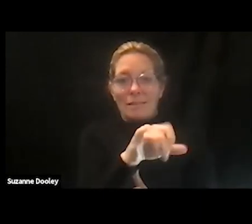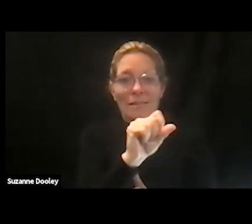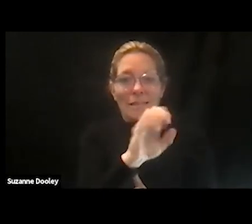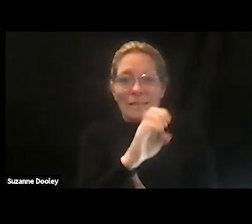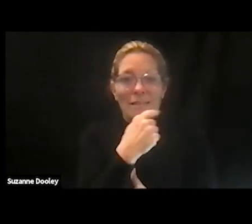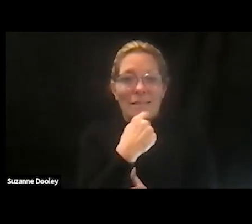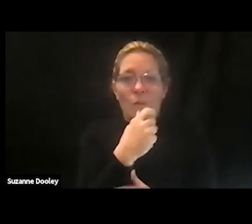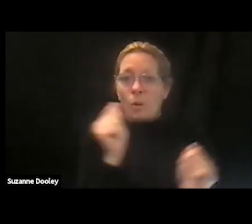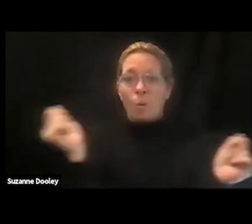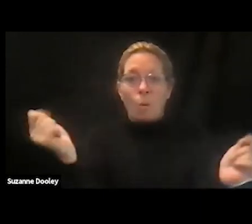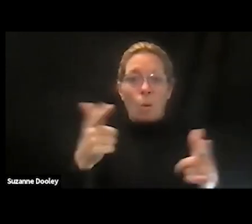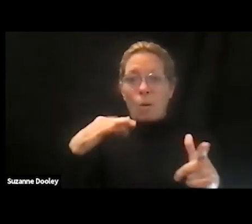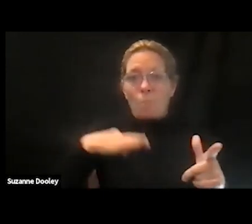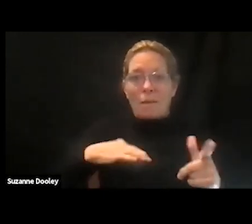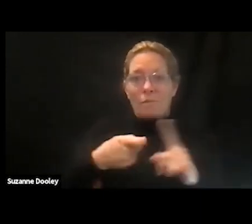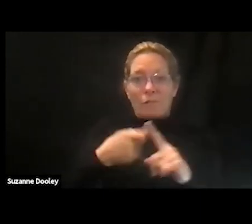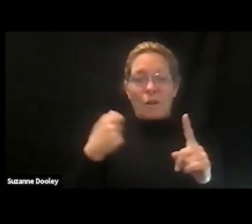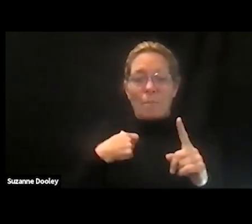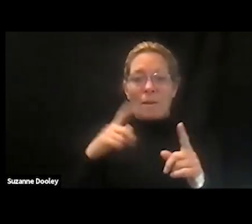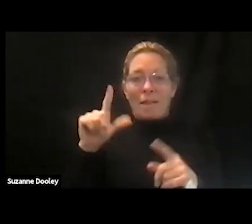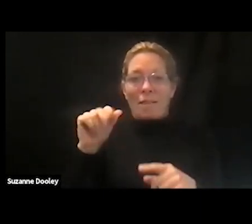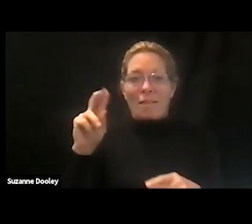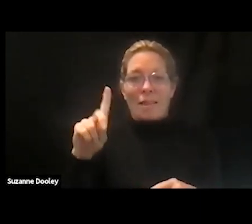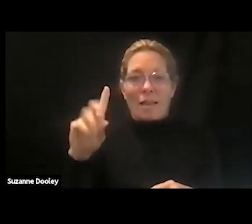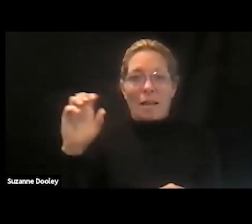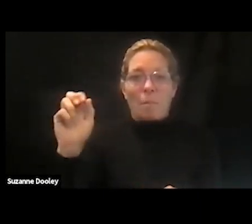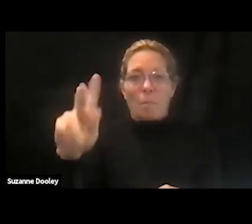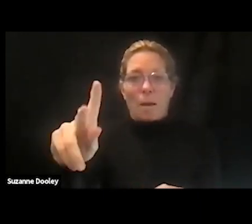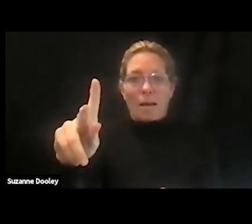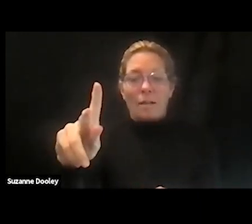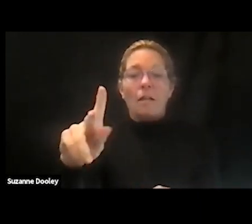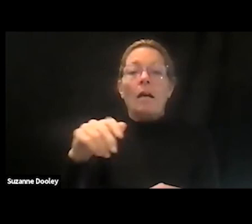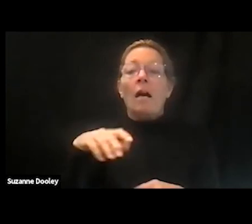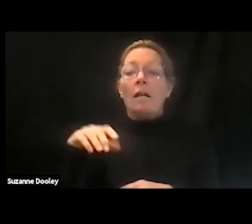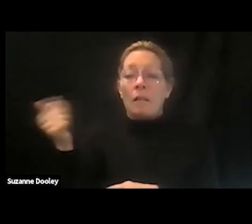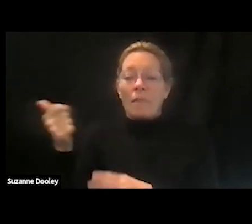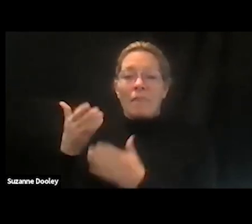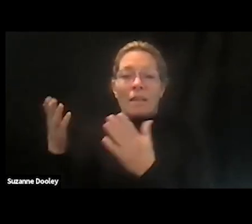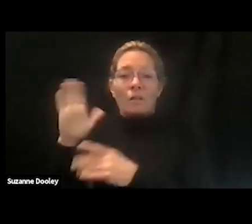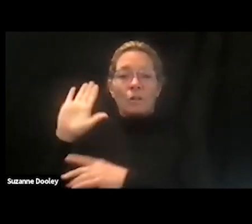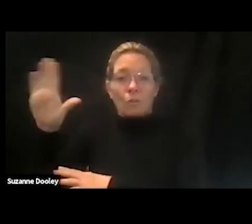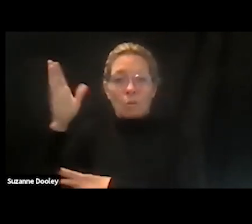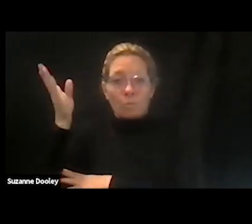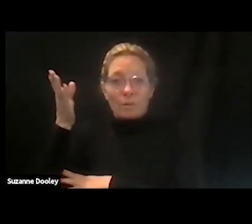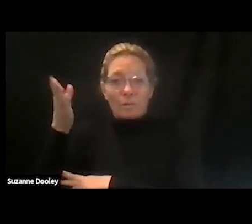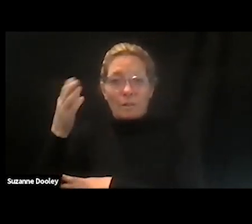back, right? I think there was another thing in your presentation, Aletta, which was,